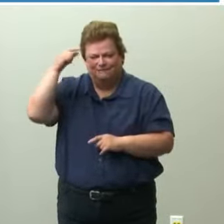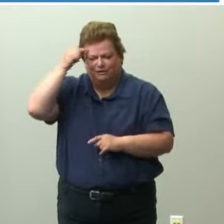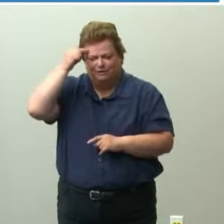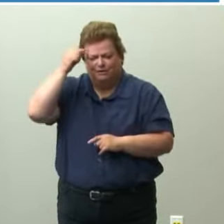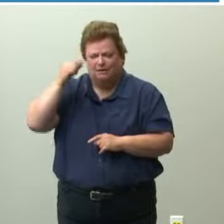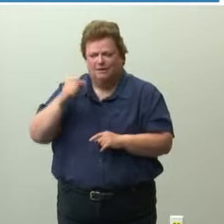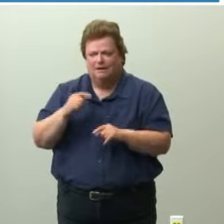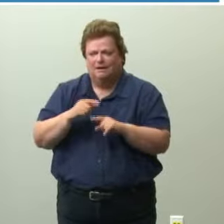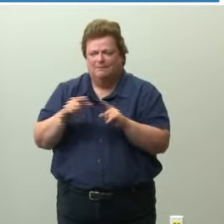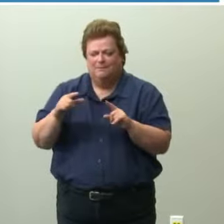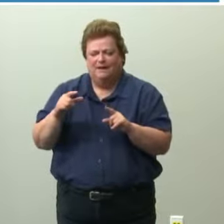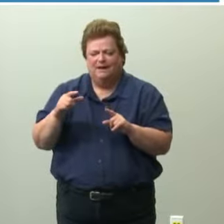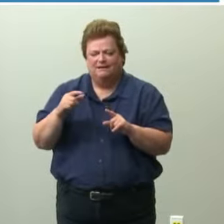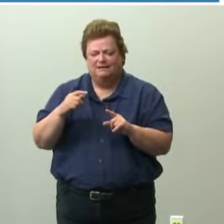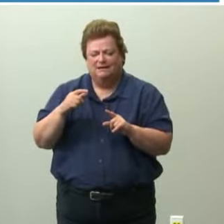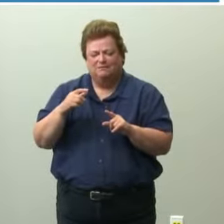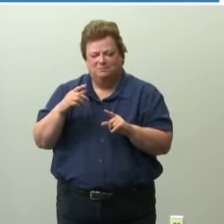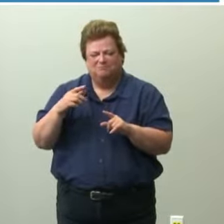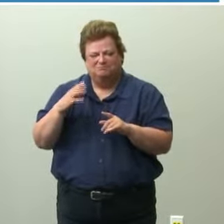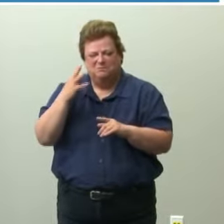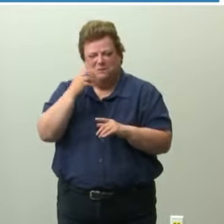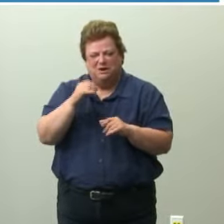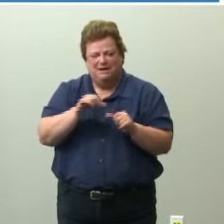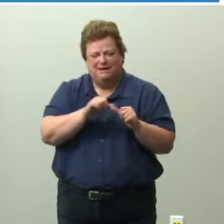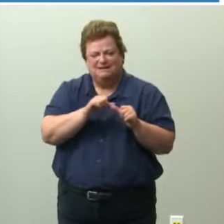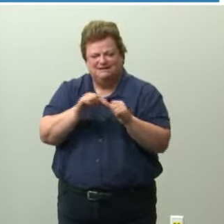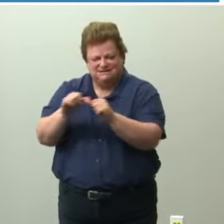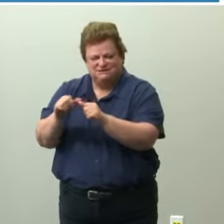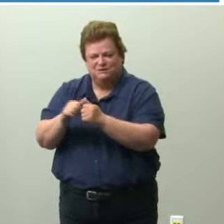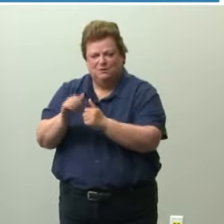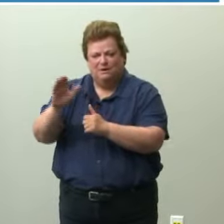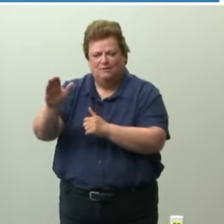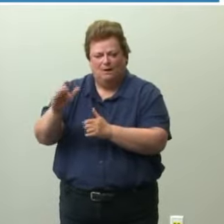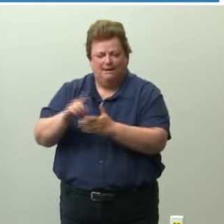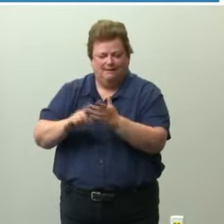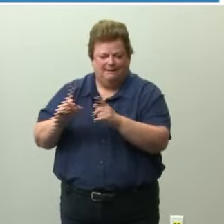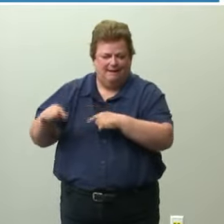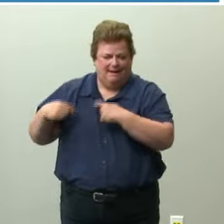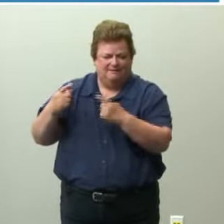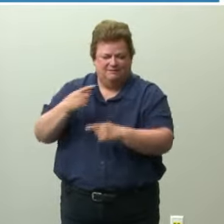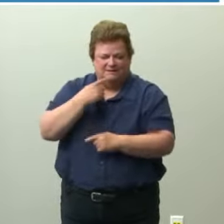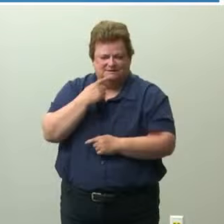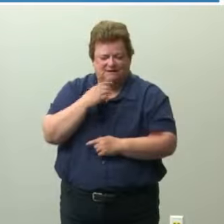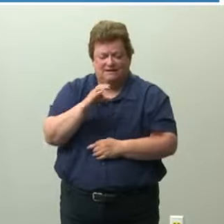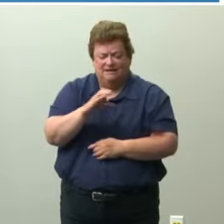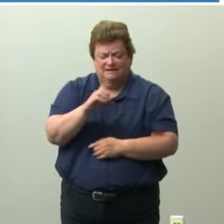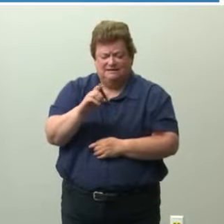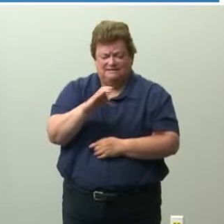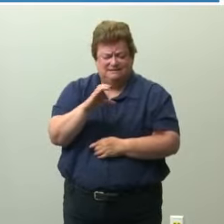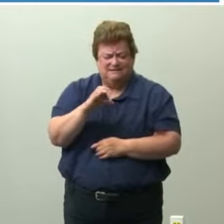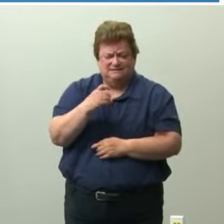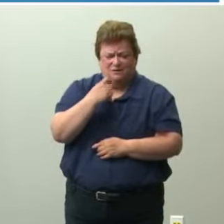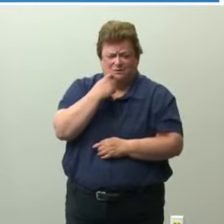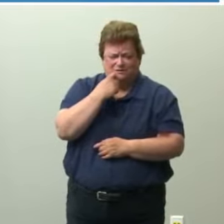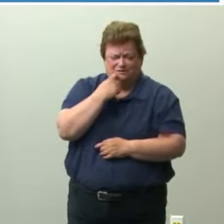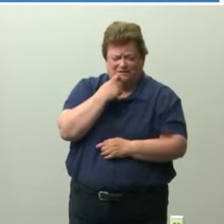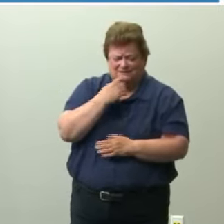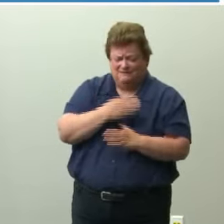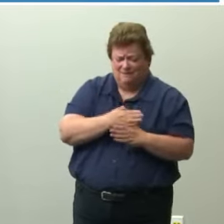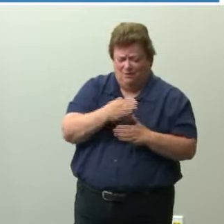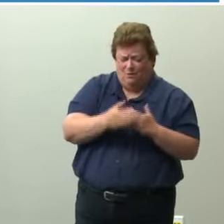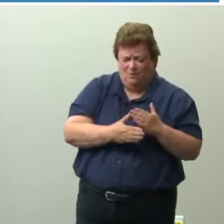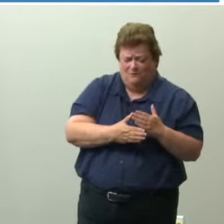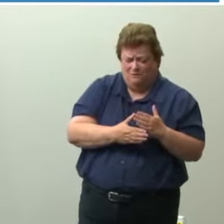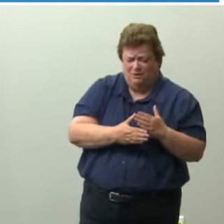the message that he's been providing. The CDC guidance, we're just barely over in our